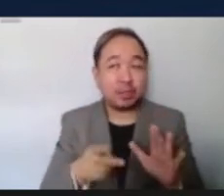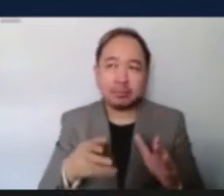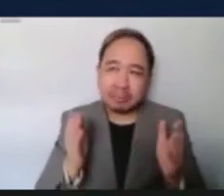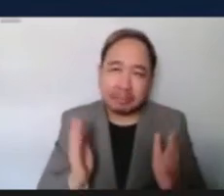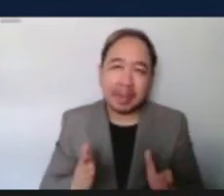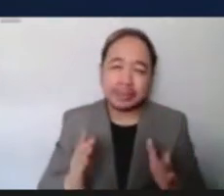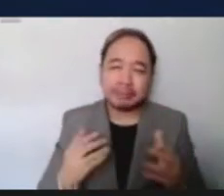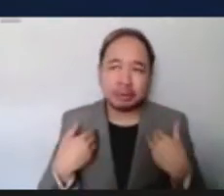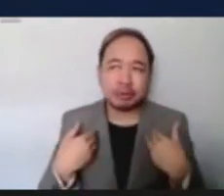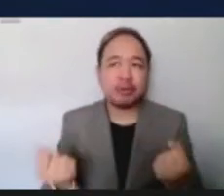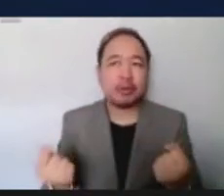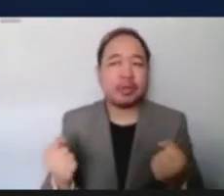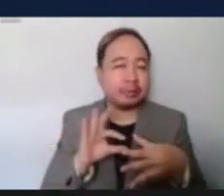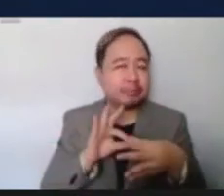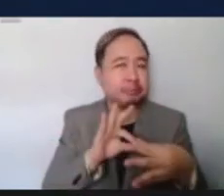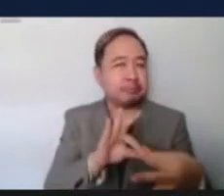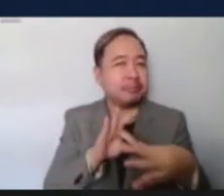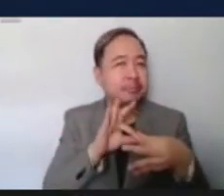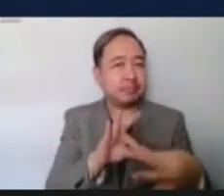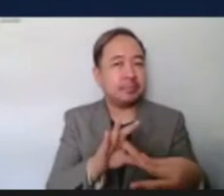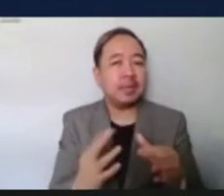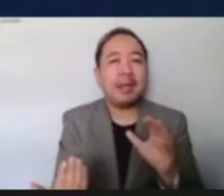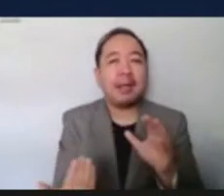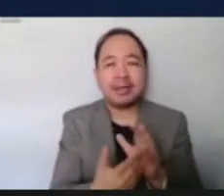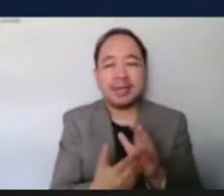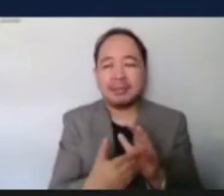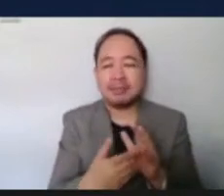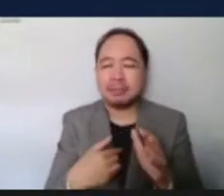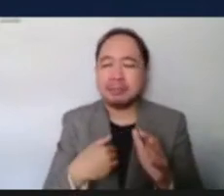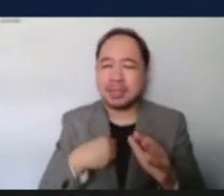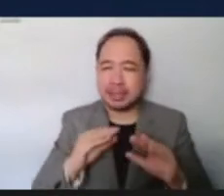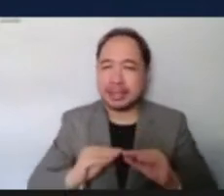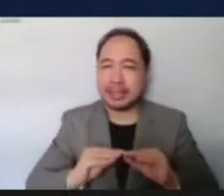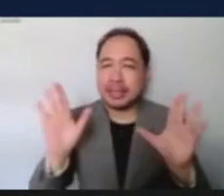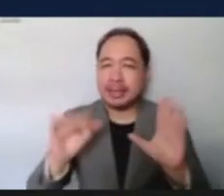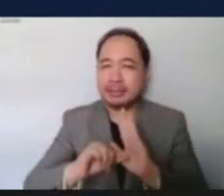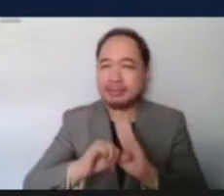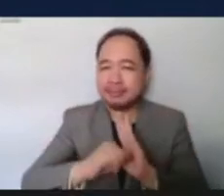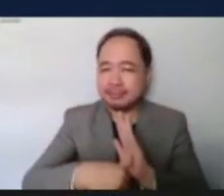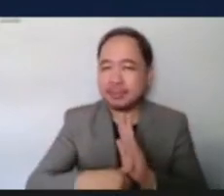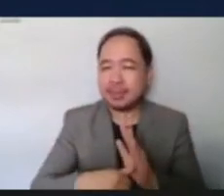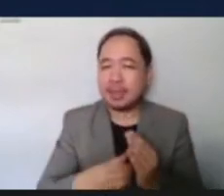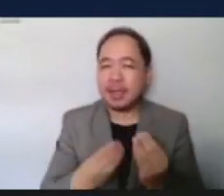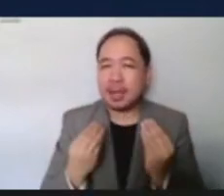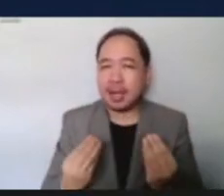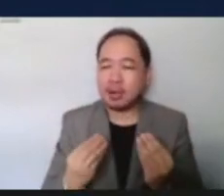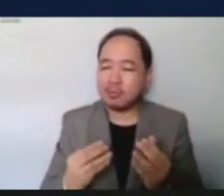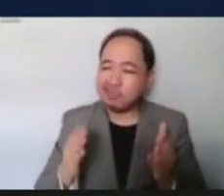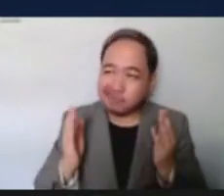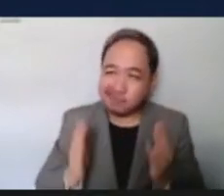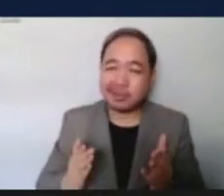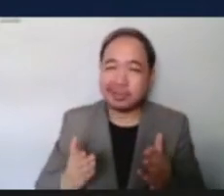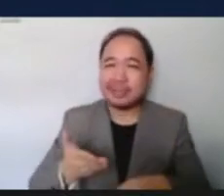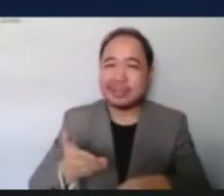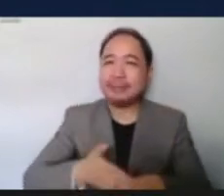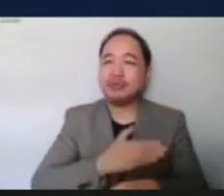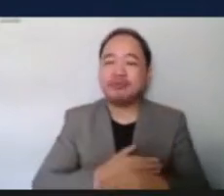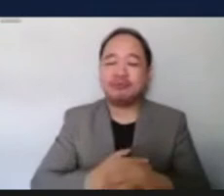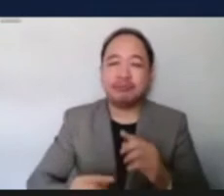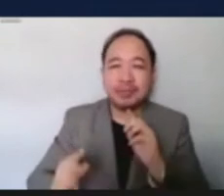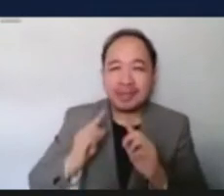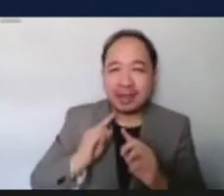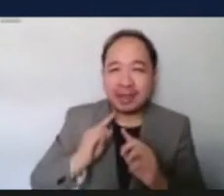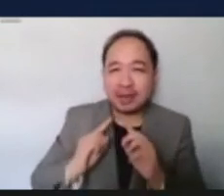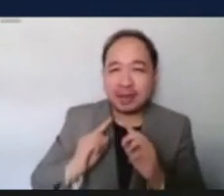let me be emphasize the importancy of intensifying dialogues sharing of knowledge